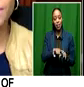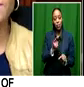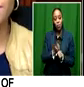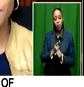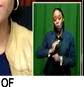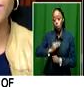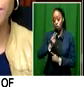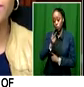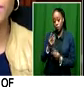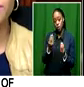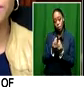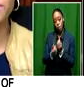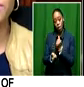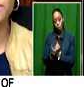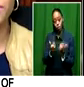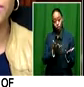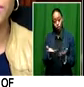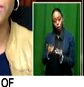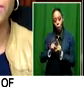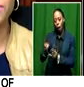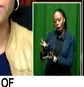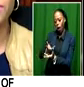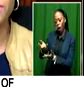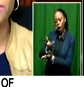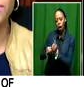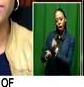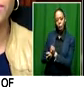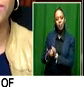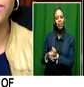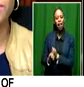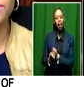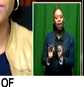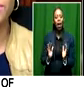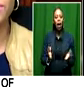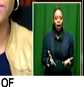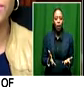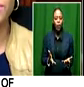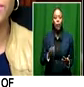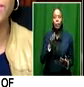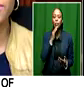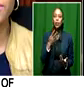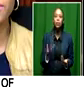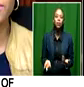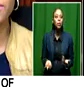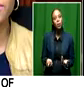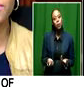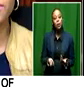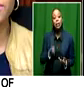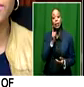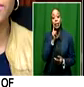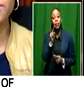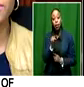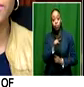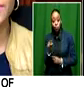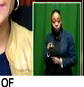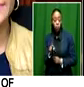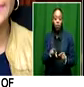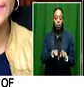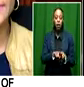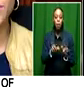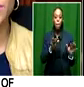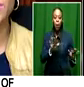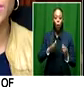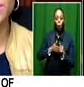that happening. But there's also a lot of talk in terms of our actual the teachers and those that